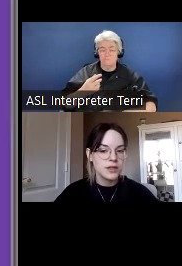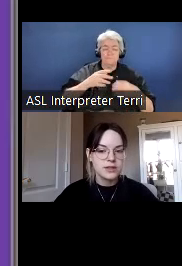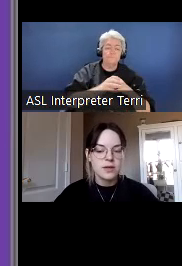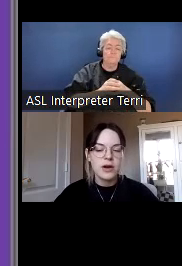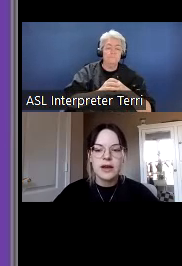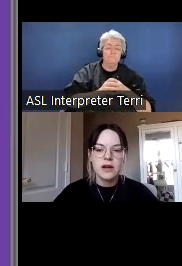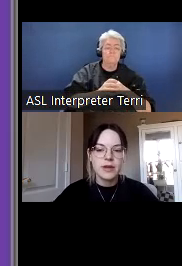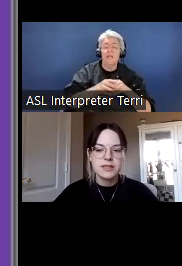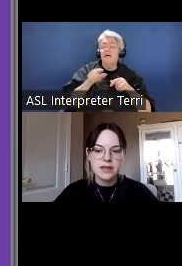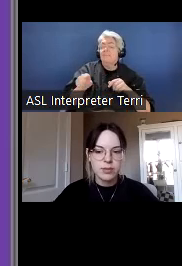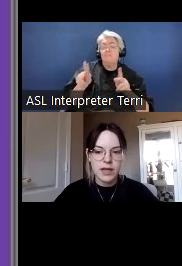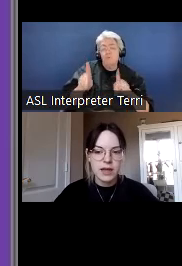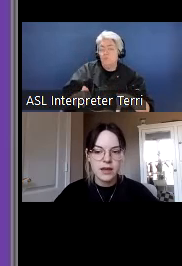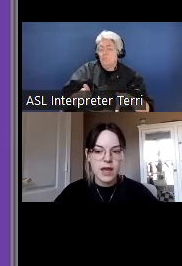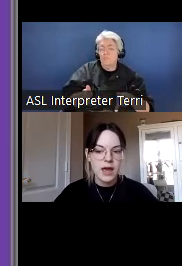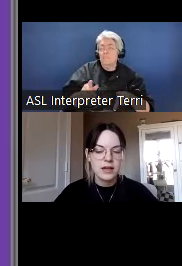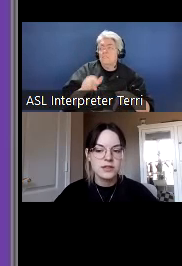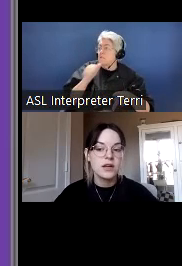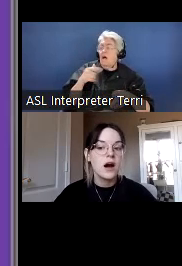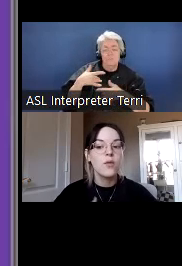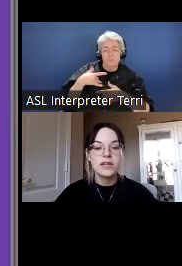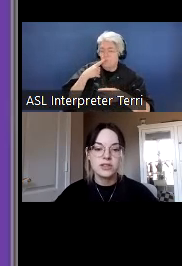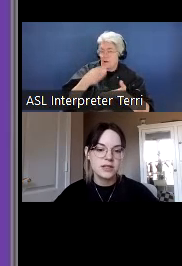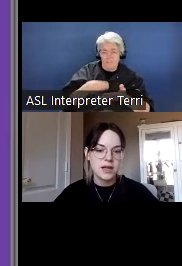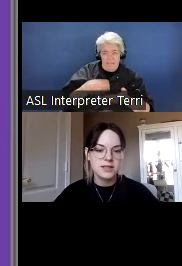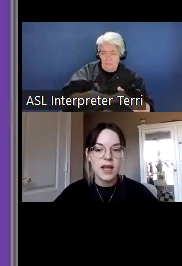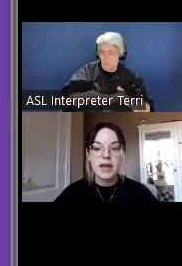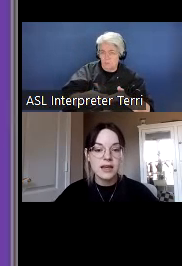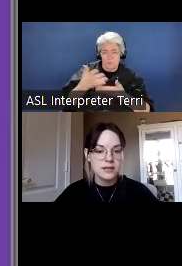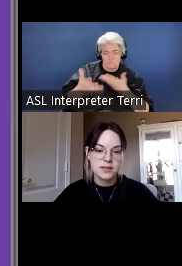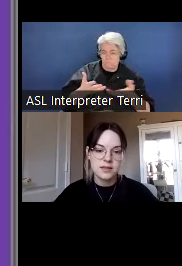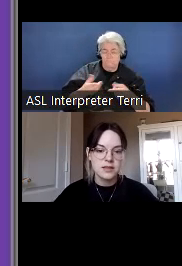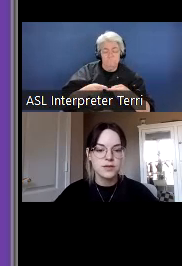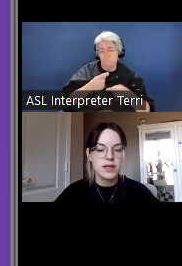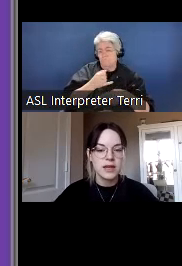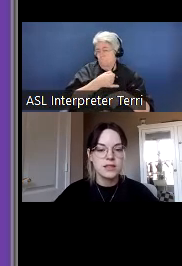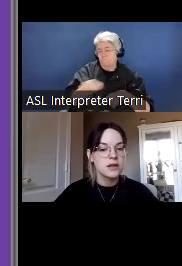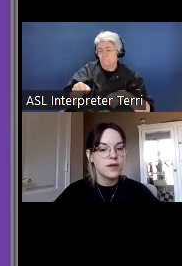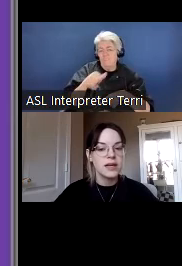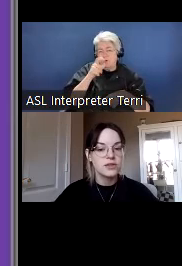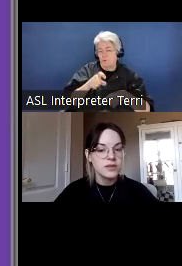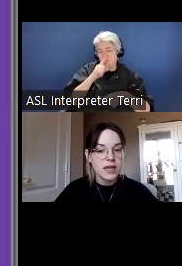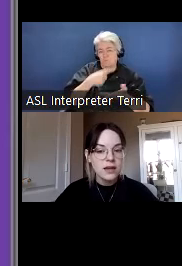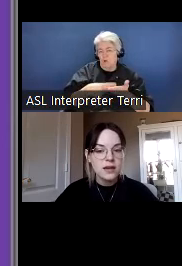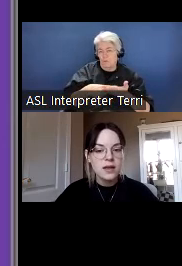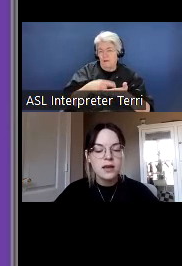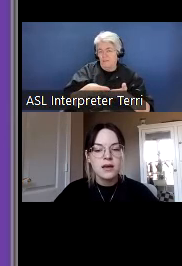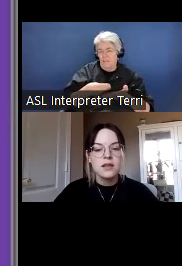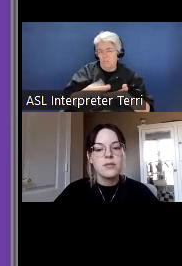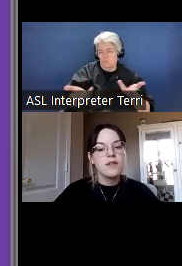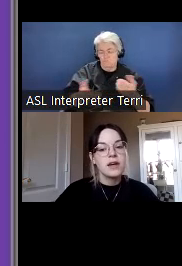no concerns about economic safety planning and do not wish to discuss any assistance relating to their financial